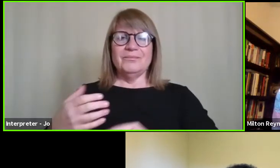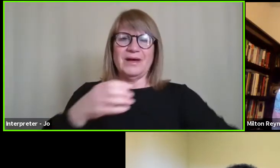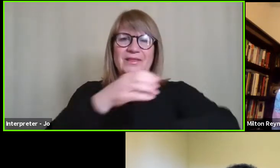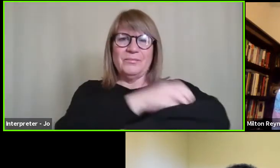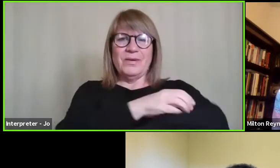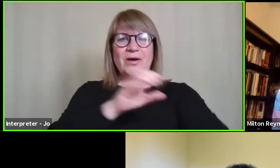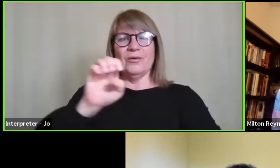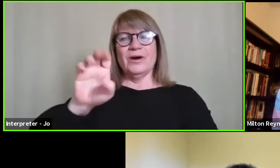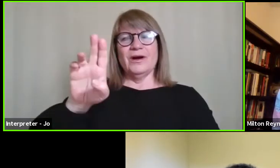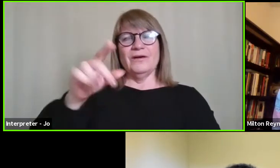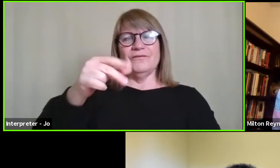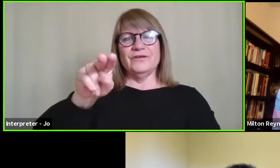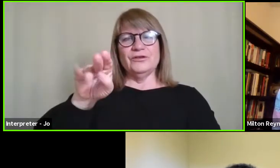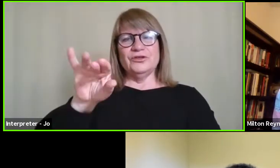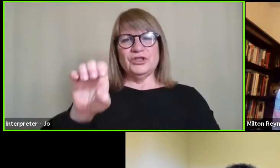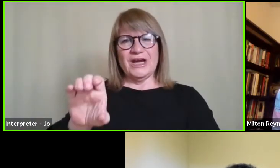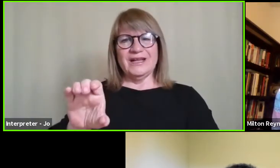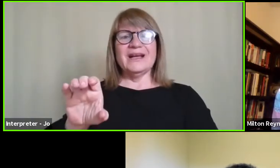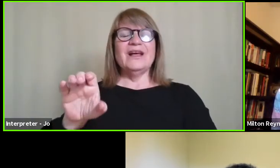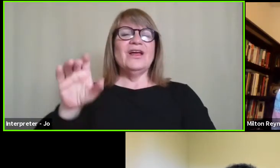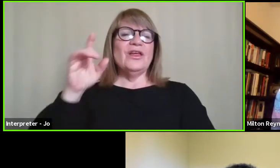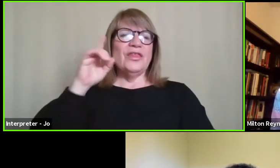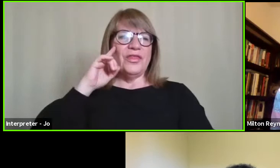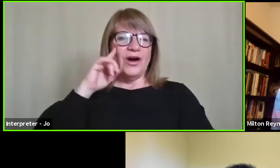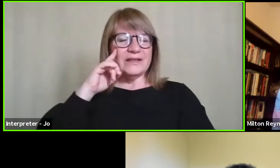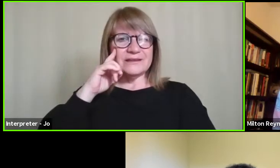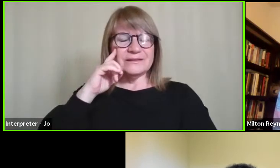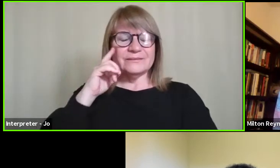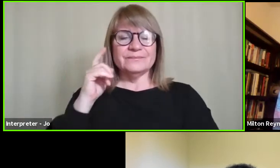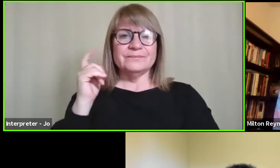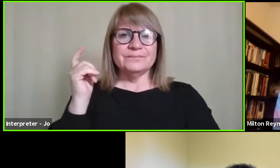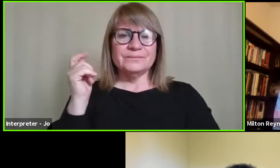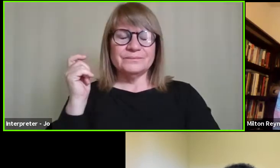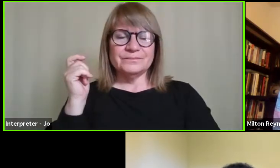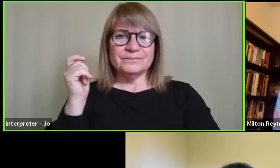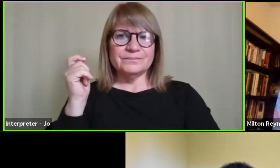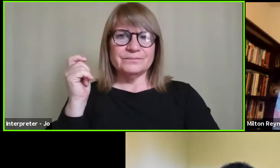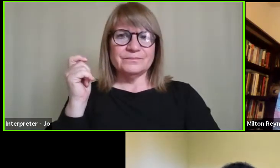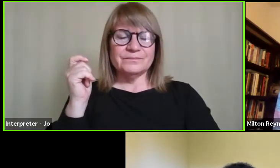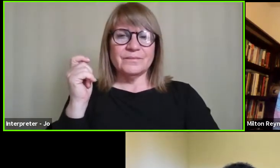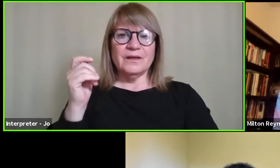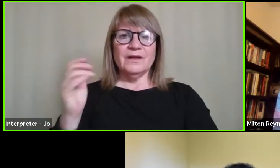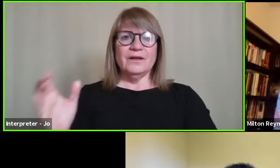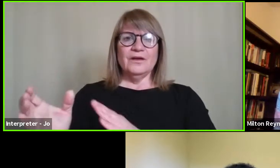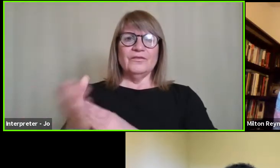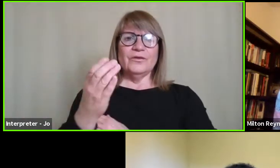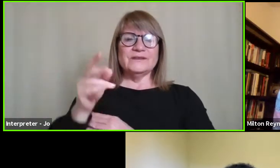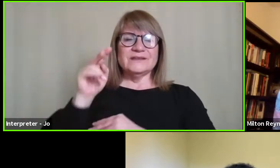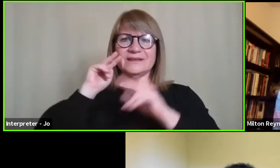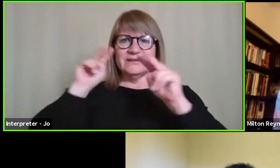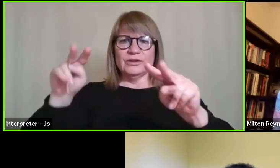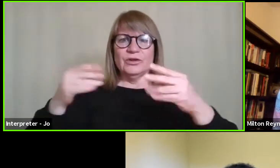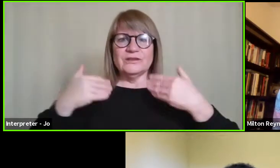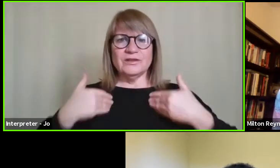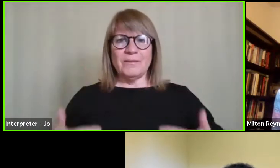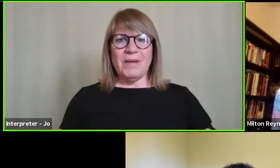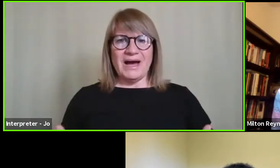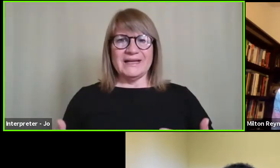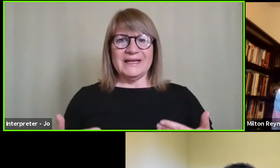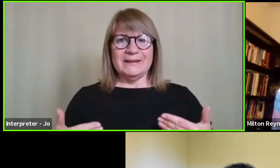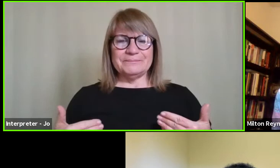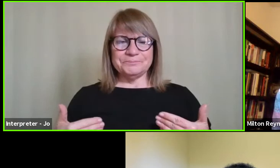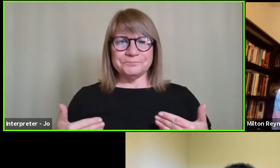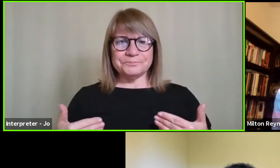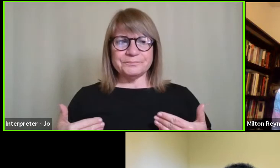focus to to actually create a series of attribution errors yeah we it forces us to look to the body as the